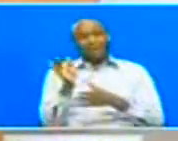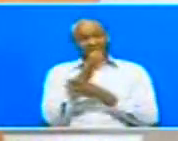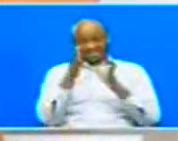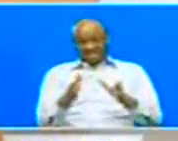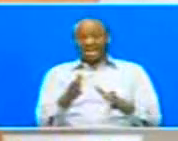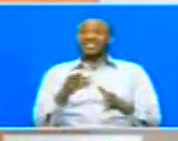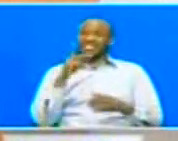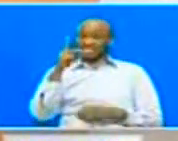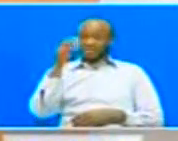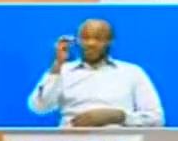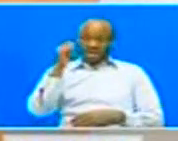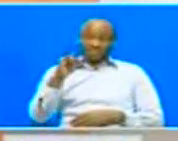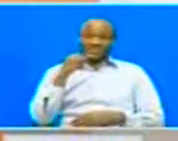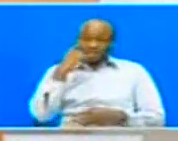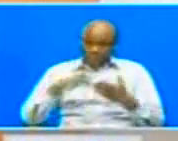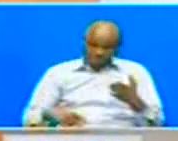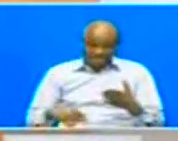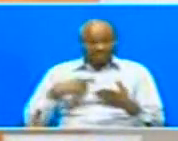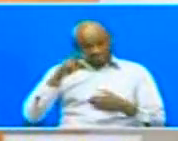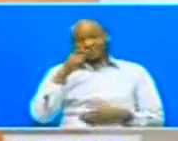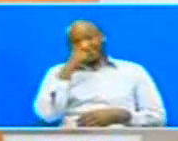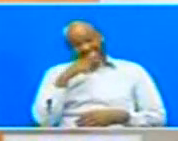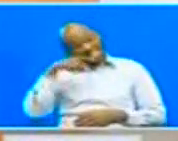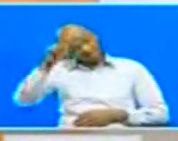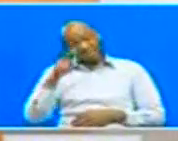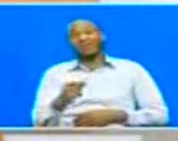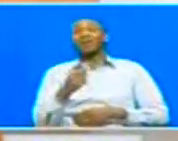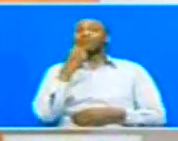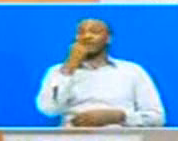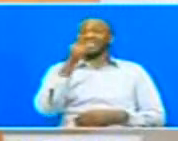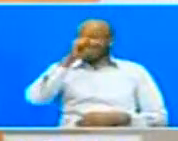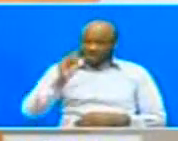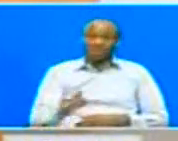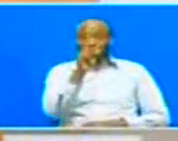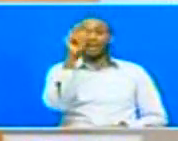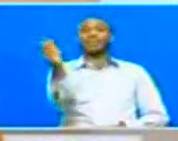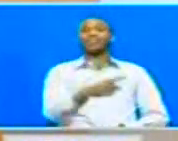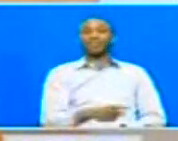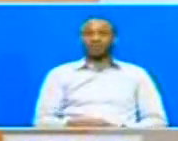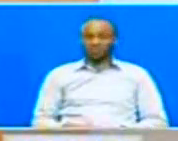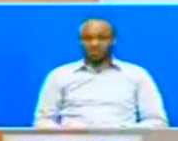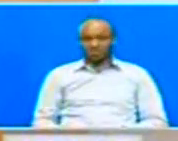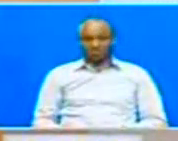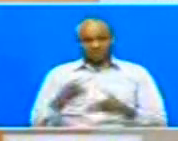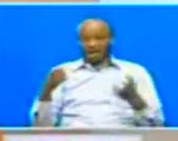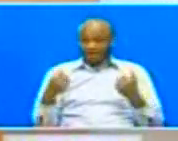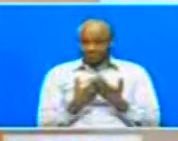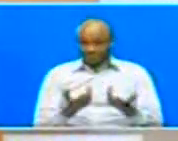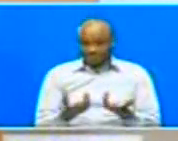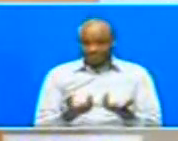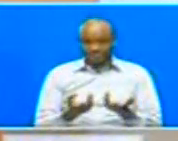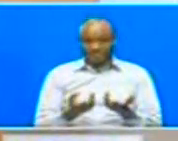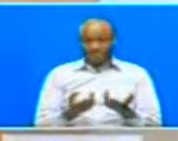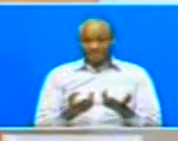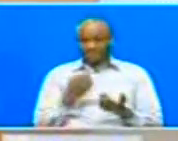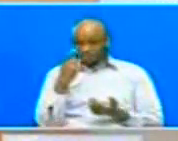Ambassador Kimani said just now in Tanzania they repatriated 500,000 refugees in 1 month. We have maybe it was a million. 50,000. Correction.